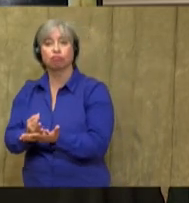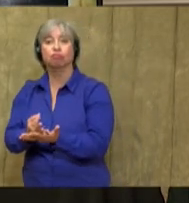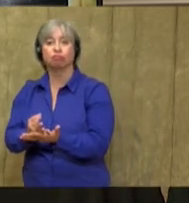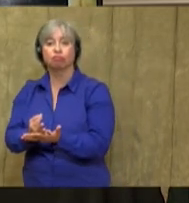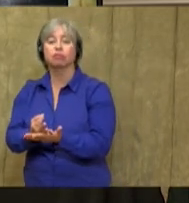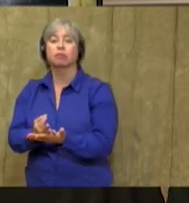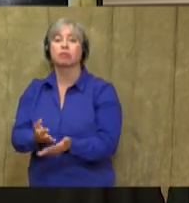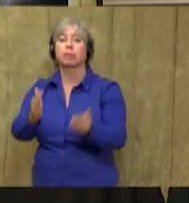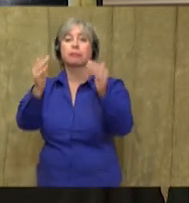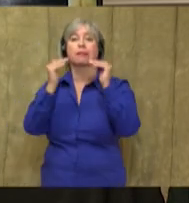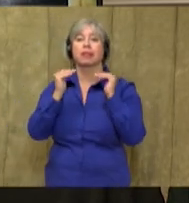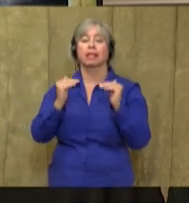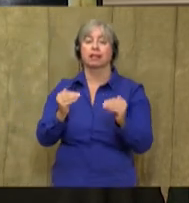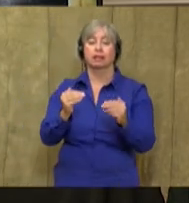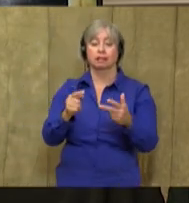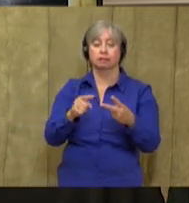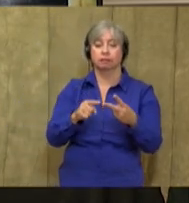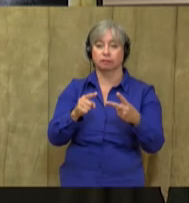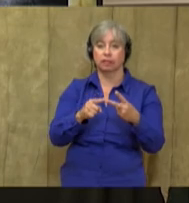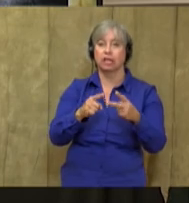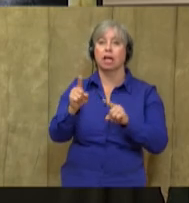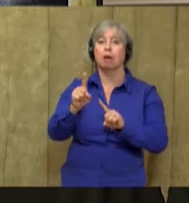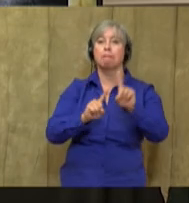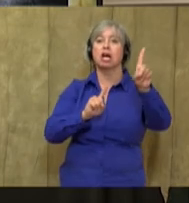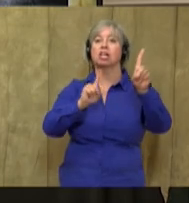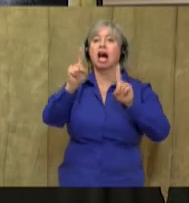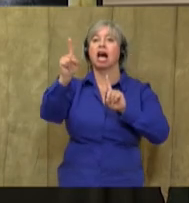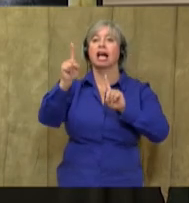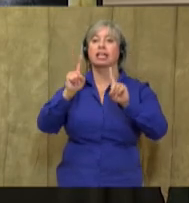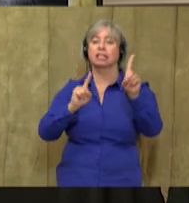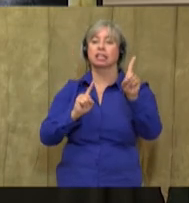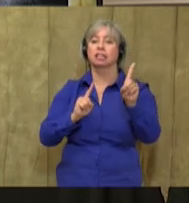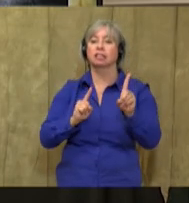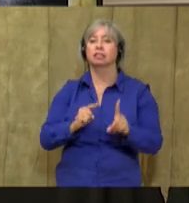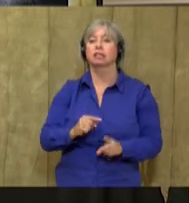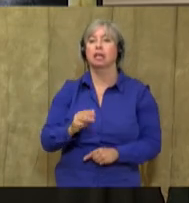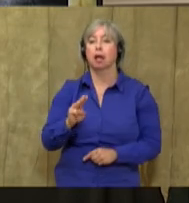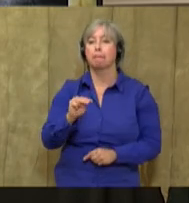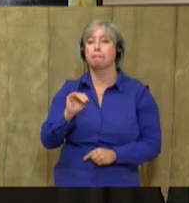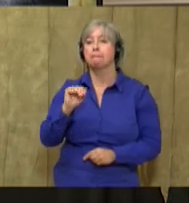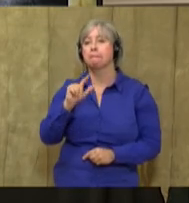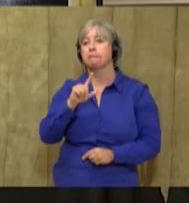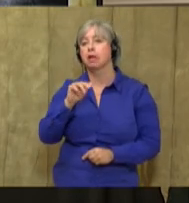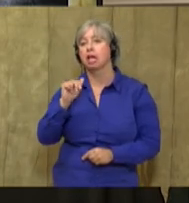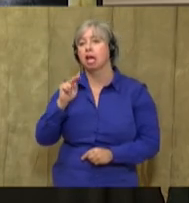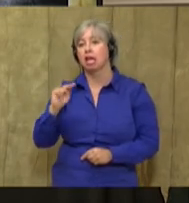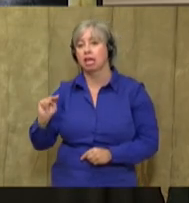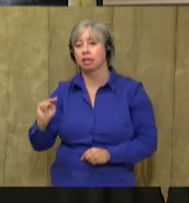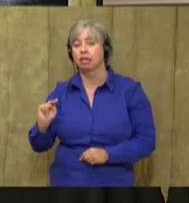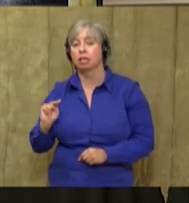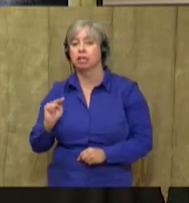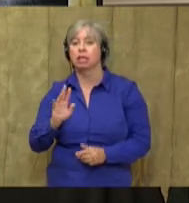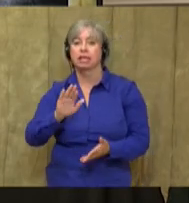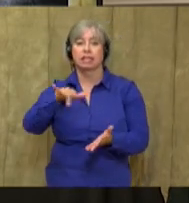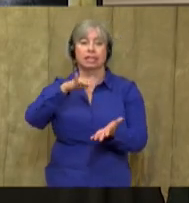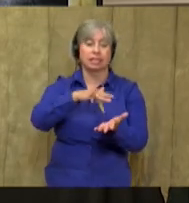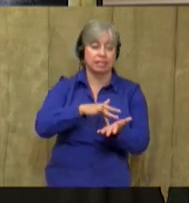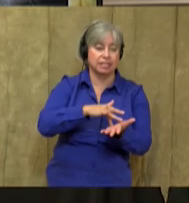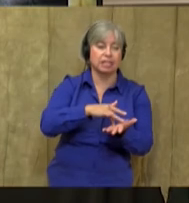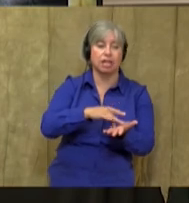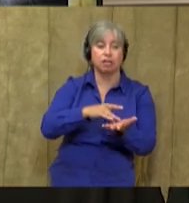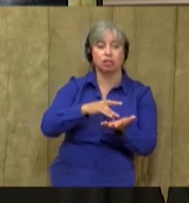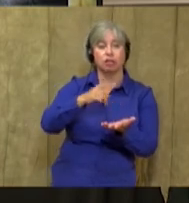Now, you've probably heard of Milan, Fashion Week, all that stuff that goes on. Milan has always been a great center of